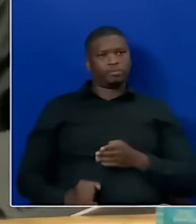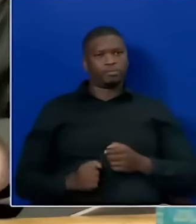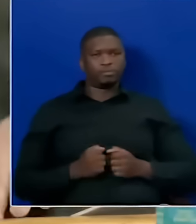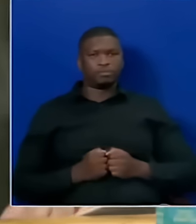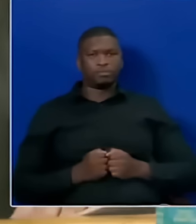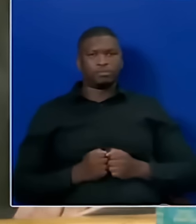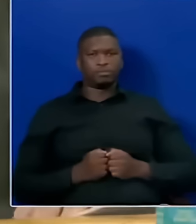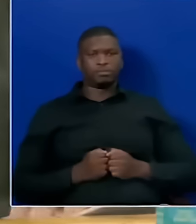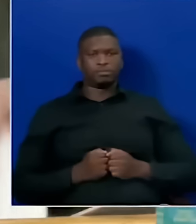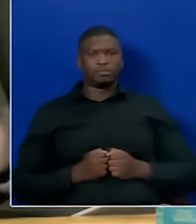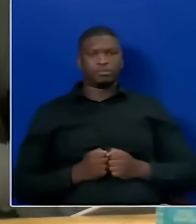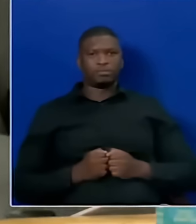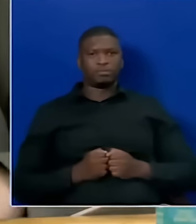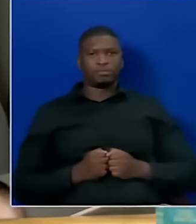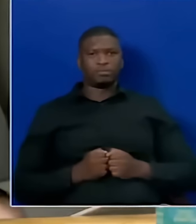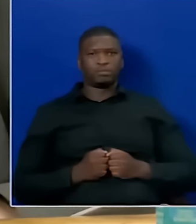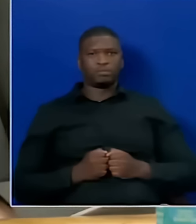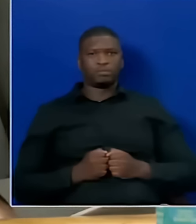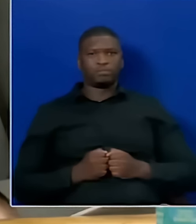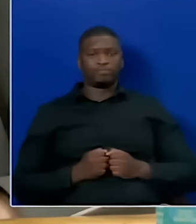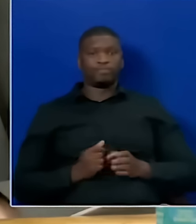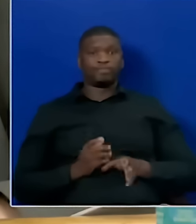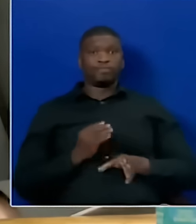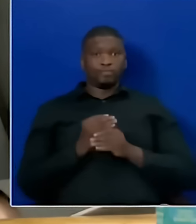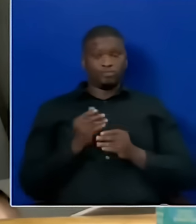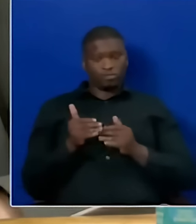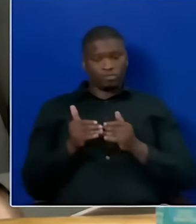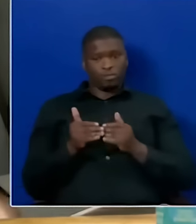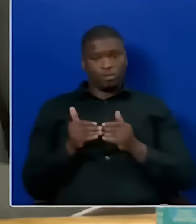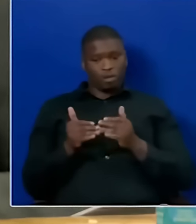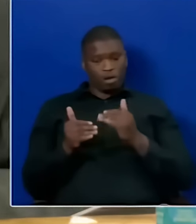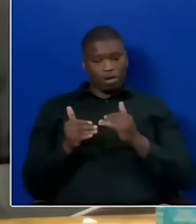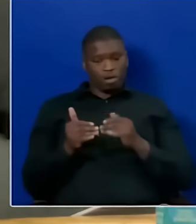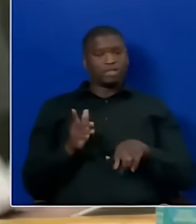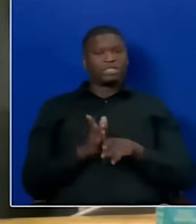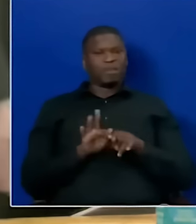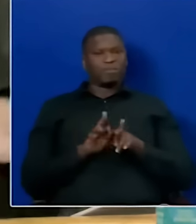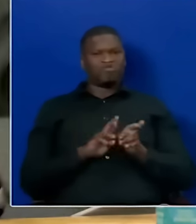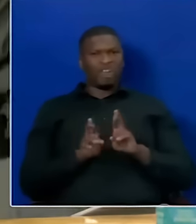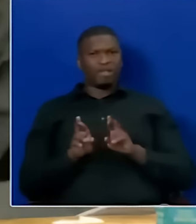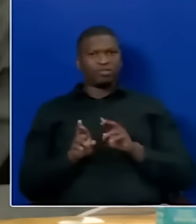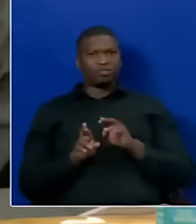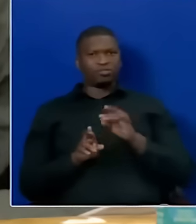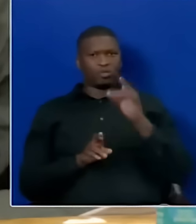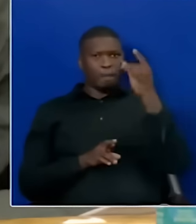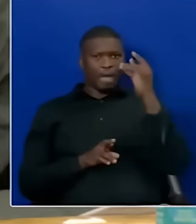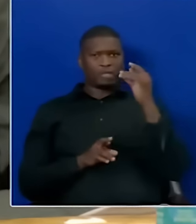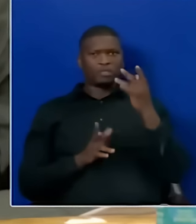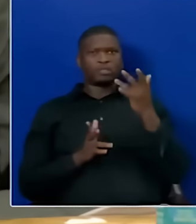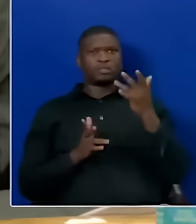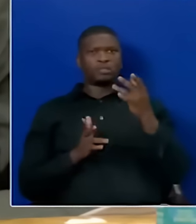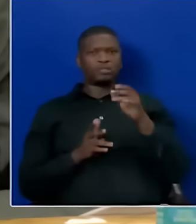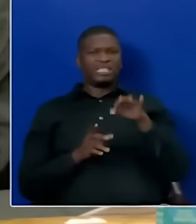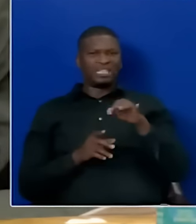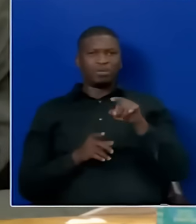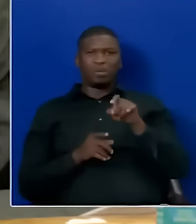And that's true. The wrong references to March are in 13.2, 13.3, 13.4, 13.5,